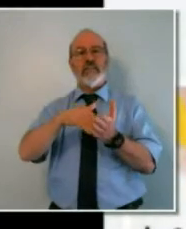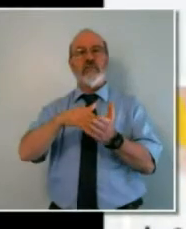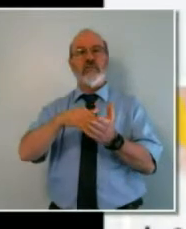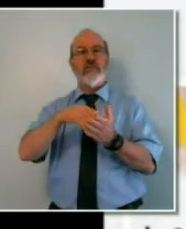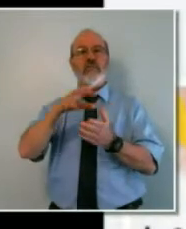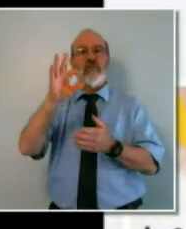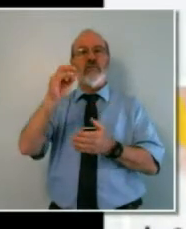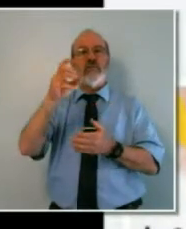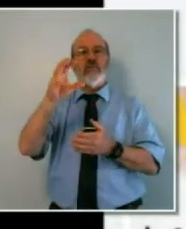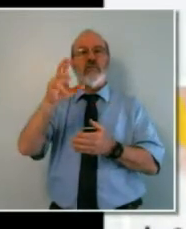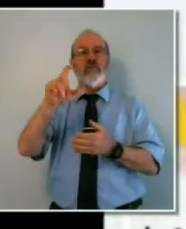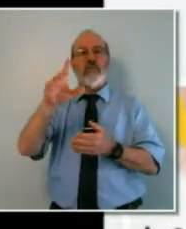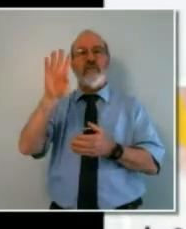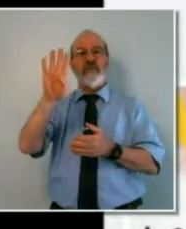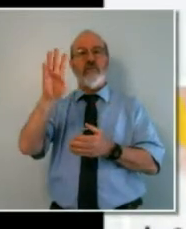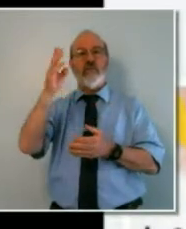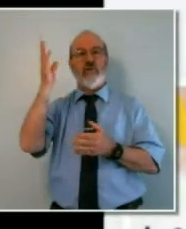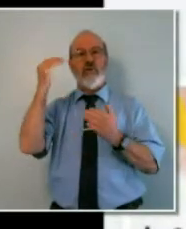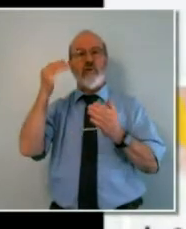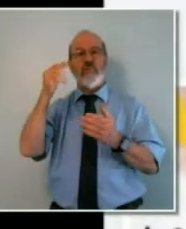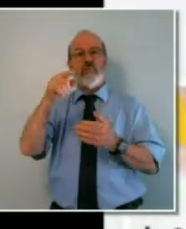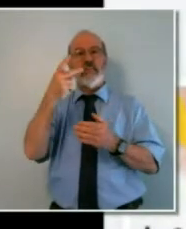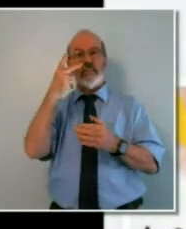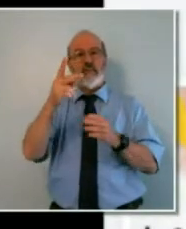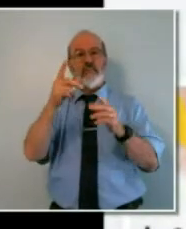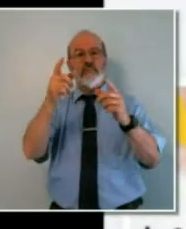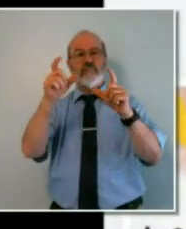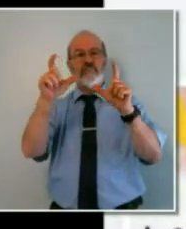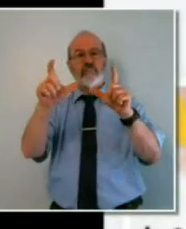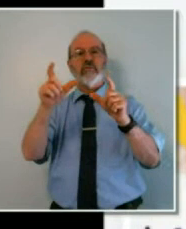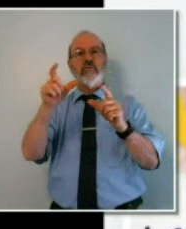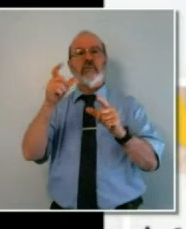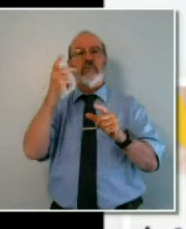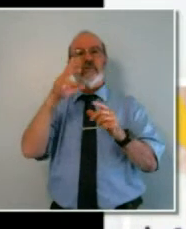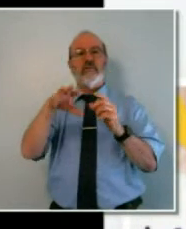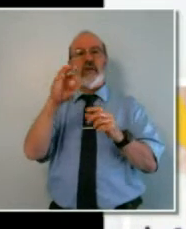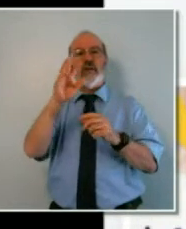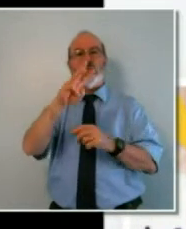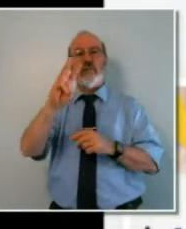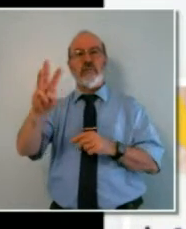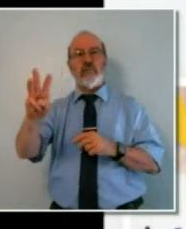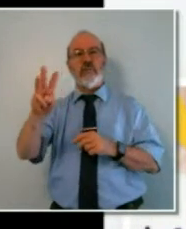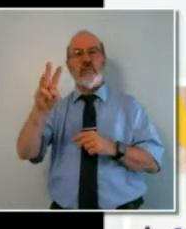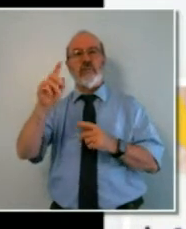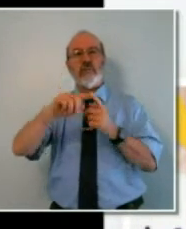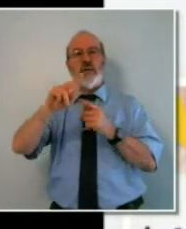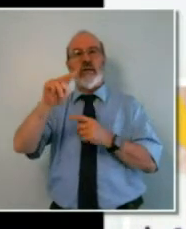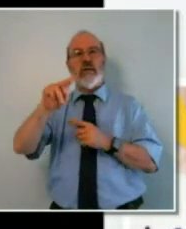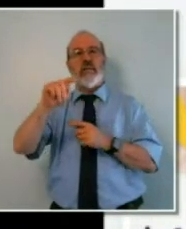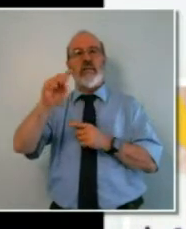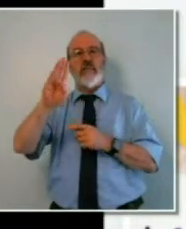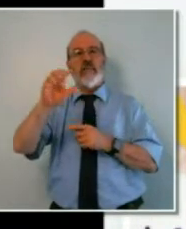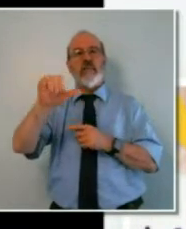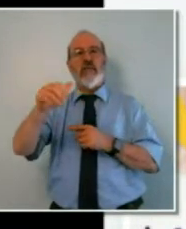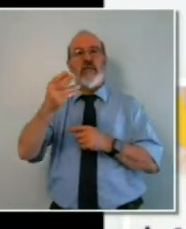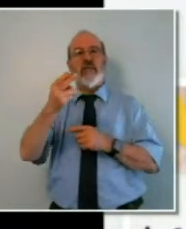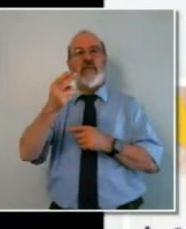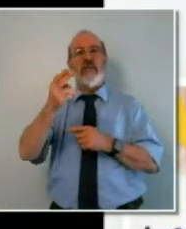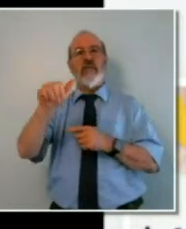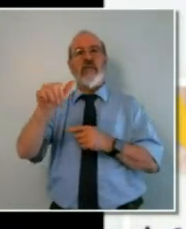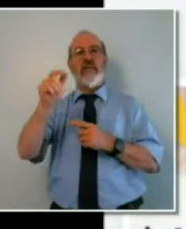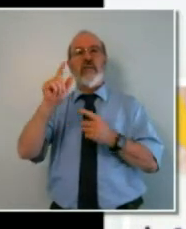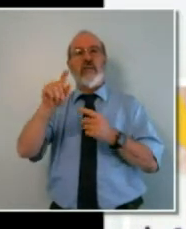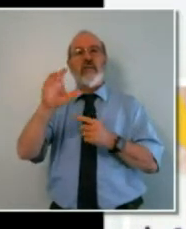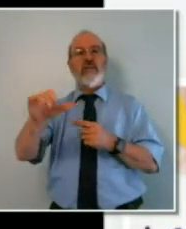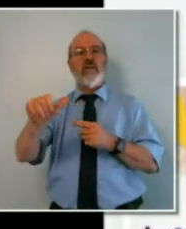campaign, and you can find that. It's right there on your screen. You can also find it on our website, and we encourage you to go to that and to give as the